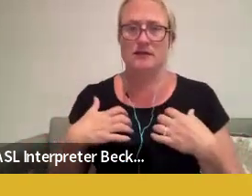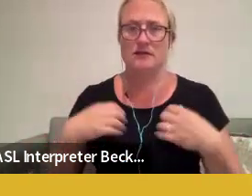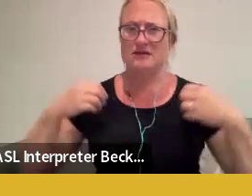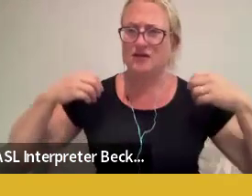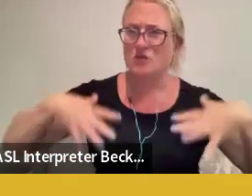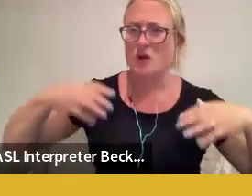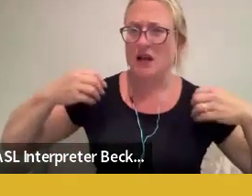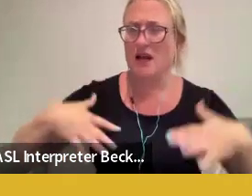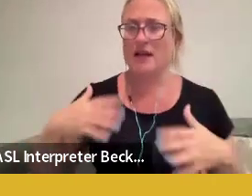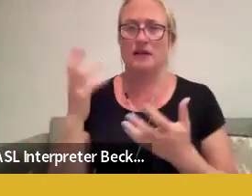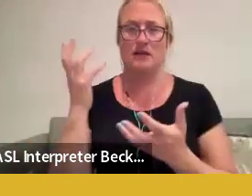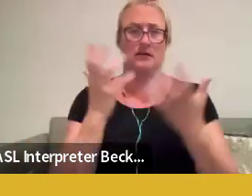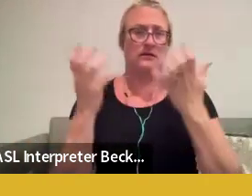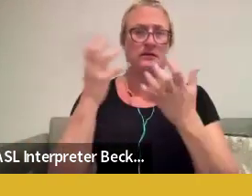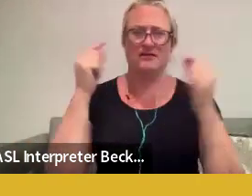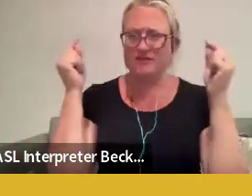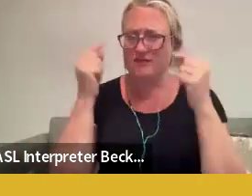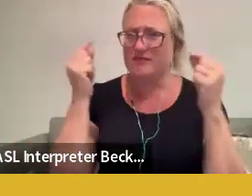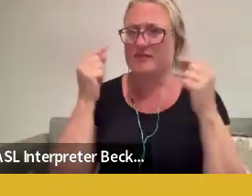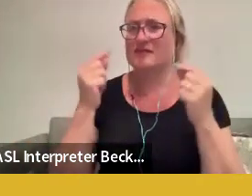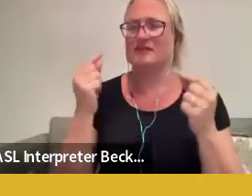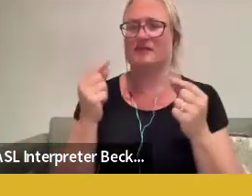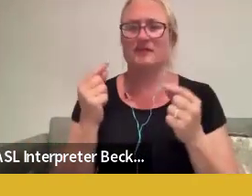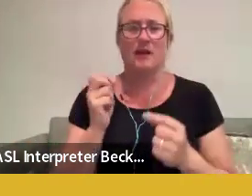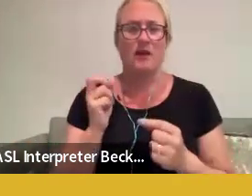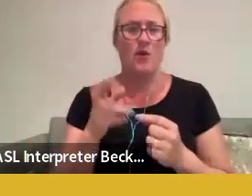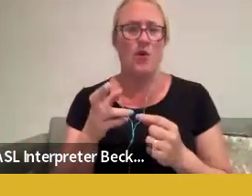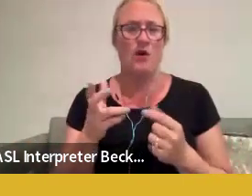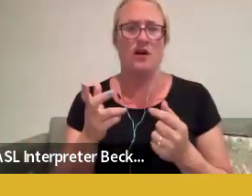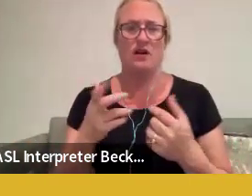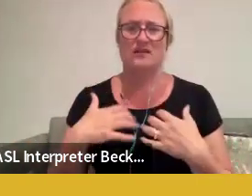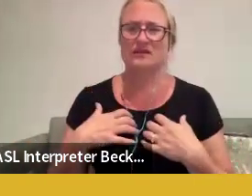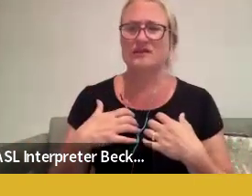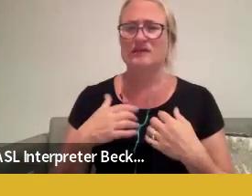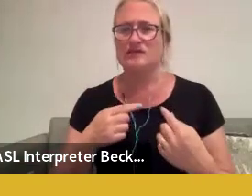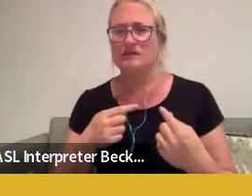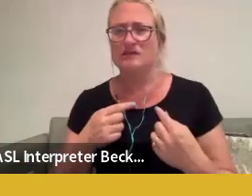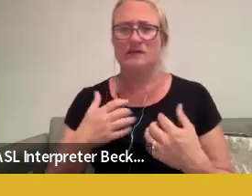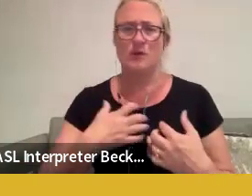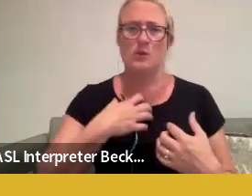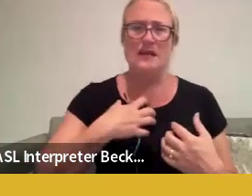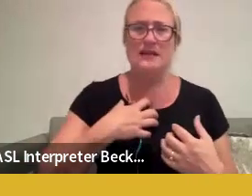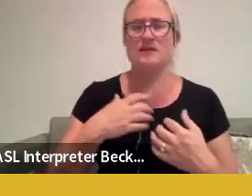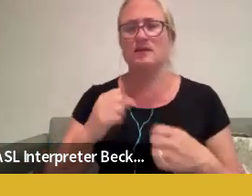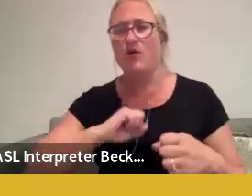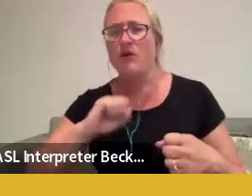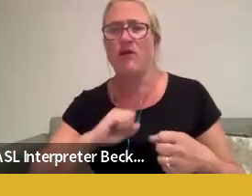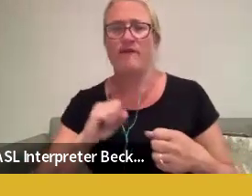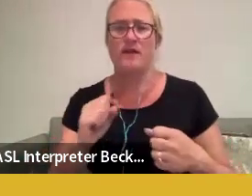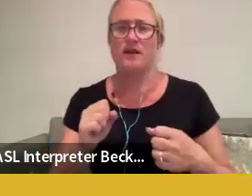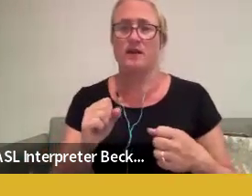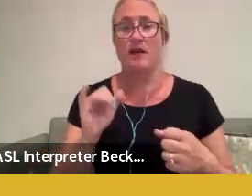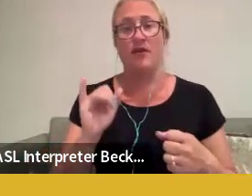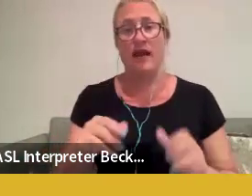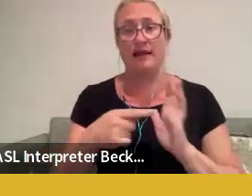dizziness, headache, and general like having trouble breathing with that wheezing and coughing, that can be an